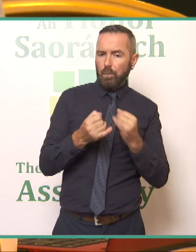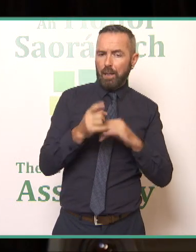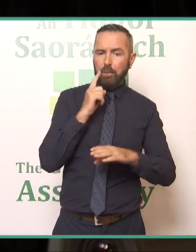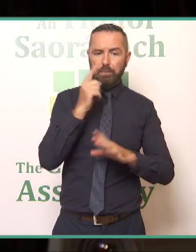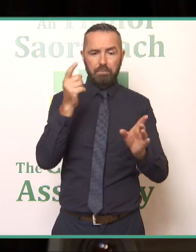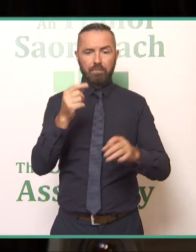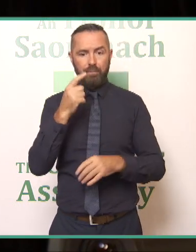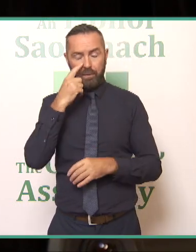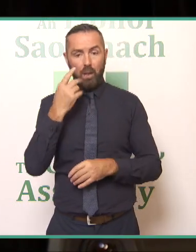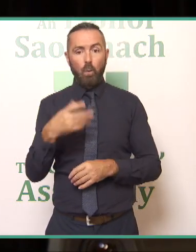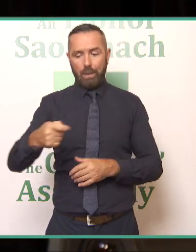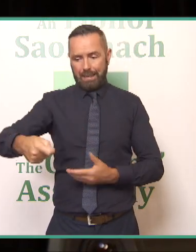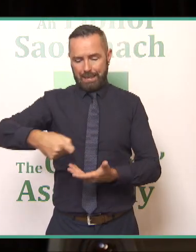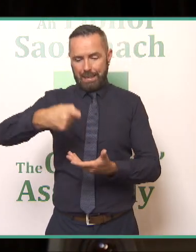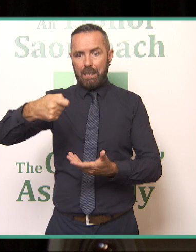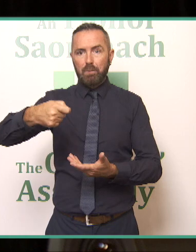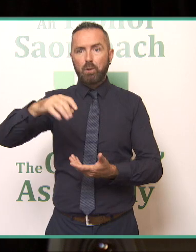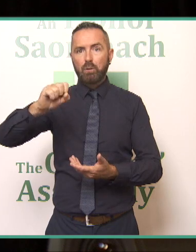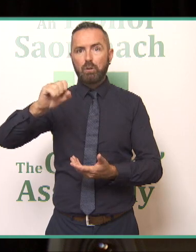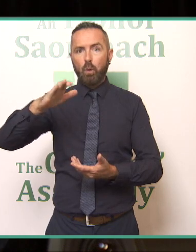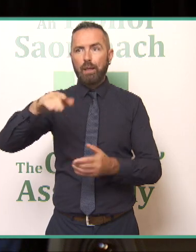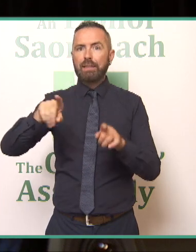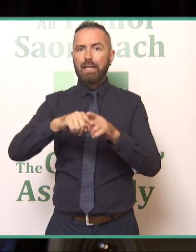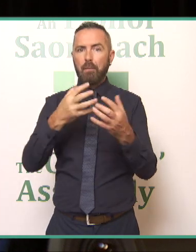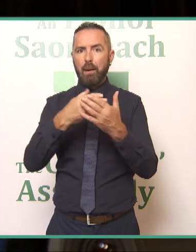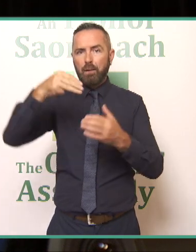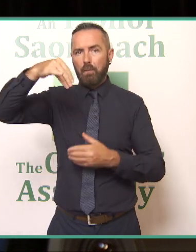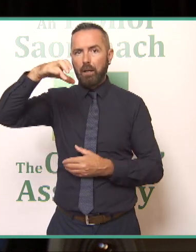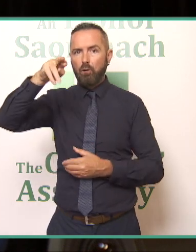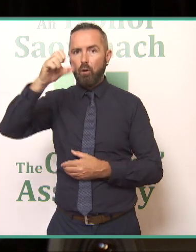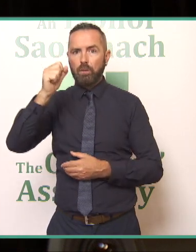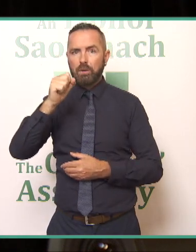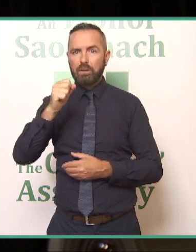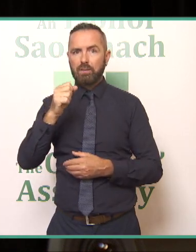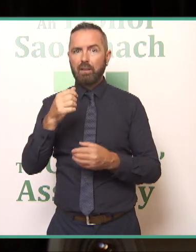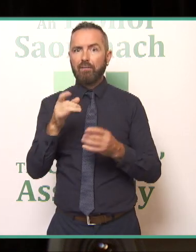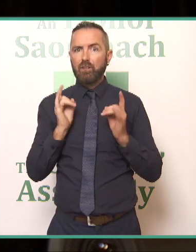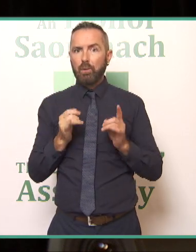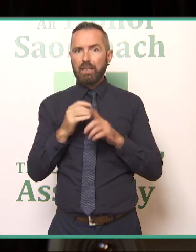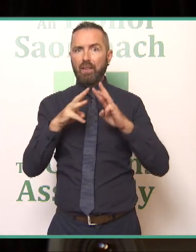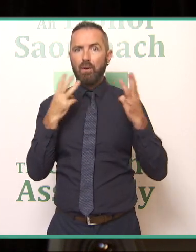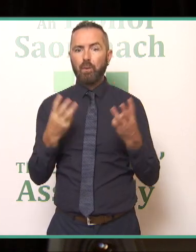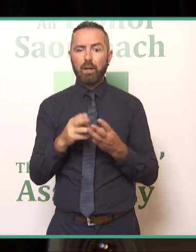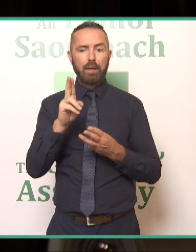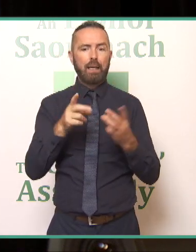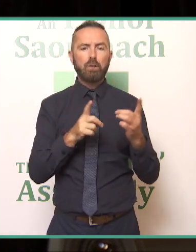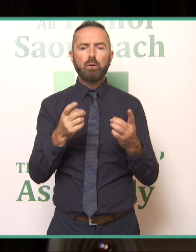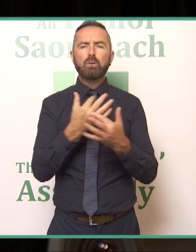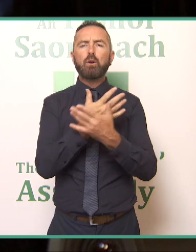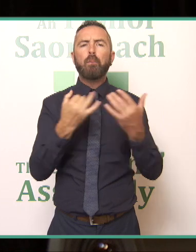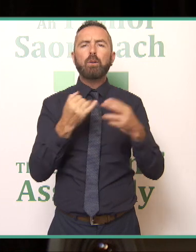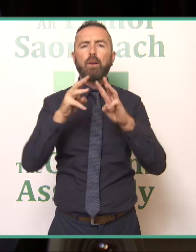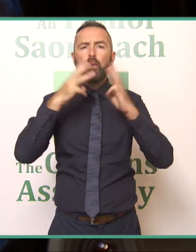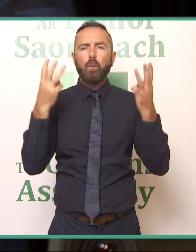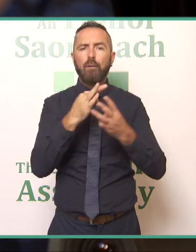teaspoon of soil has the same population of microbes as humans in the world. We can do so much in our soil. Soil, plants,